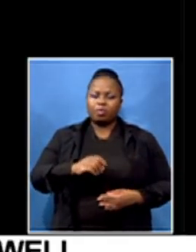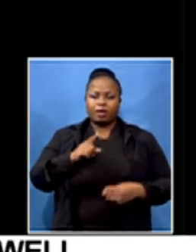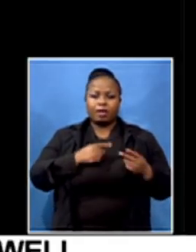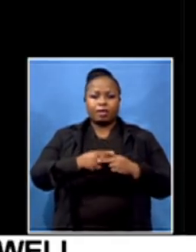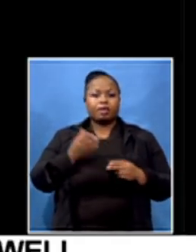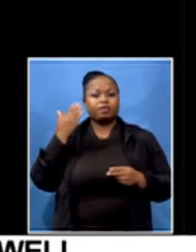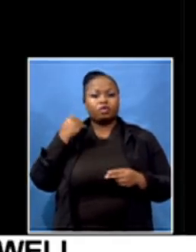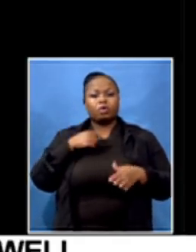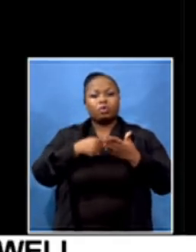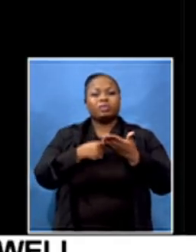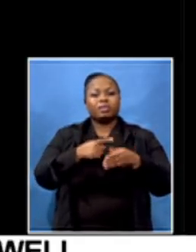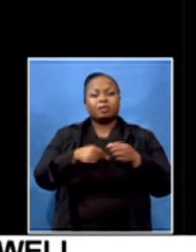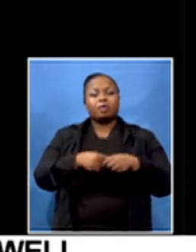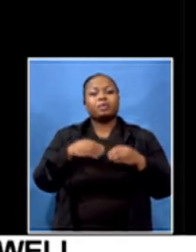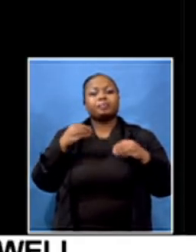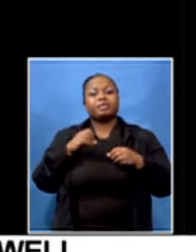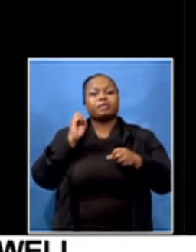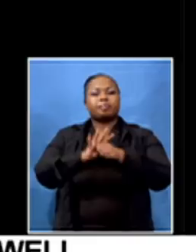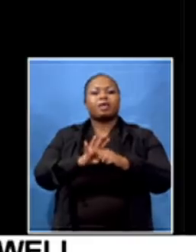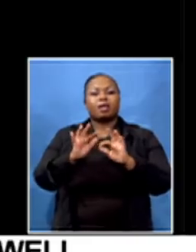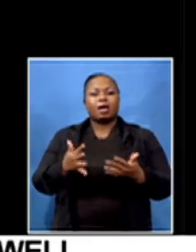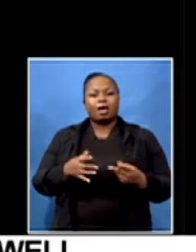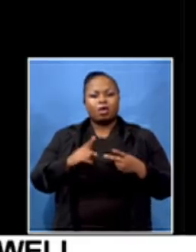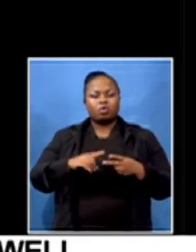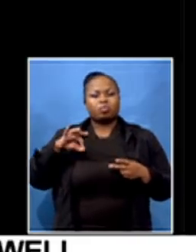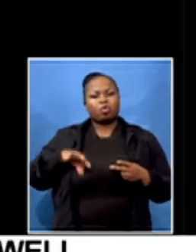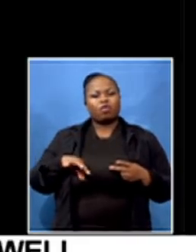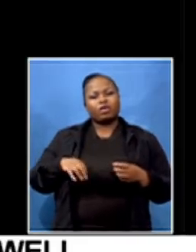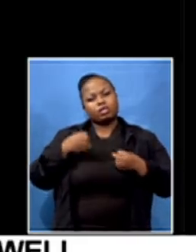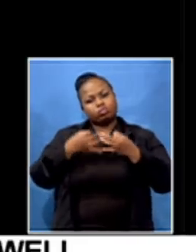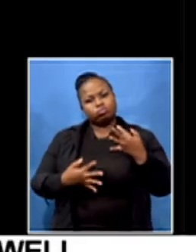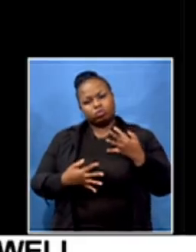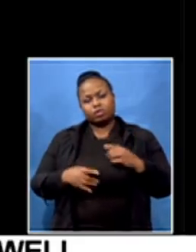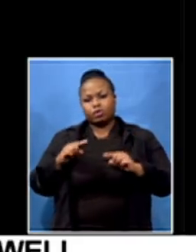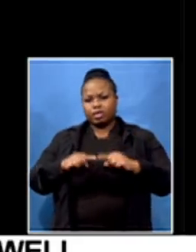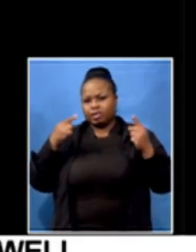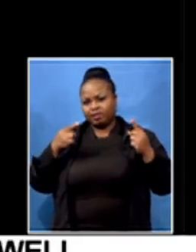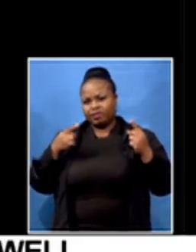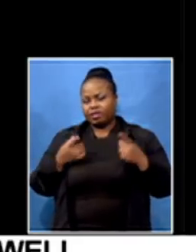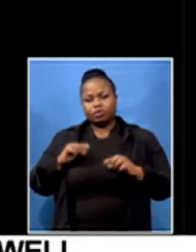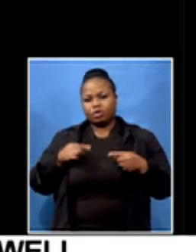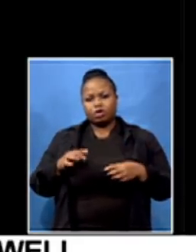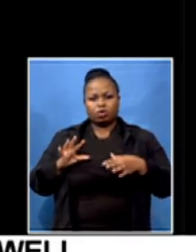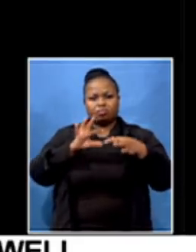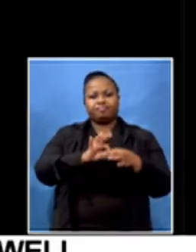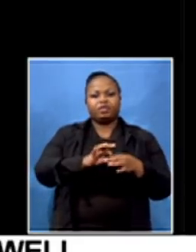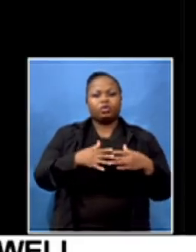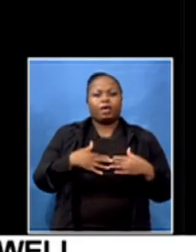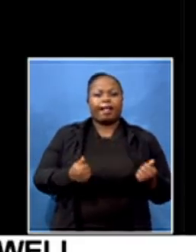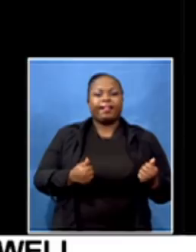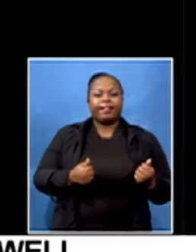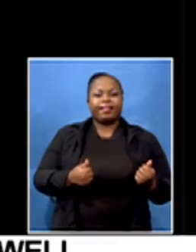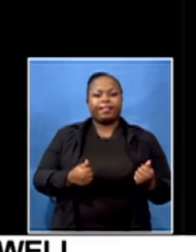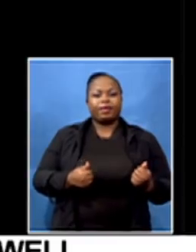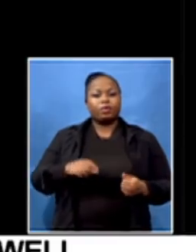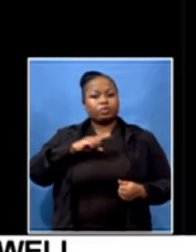the business impact would be, the profits and so on, it's a very different debate. It mustn't be linked to health because there is no